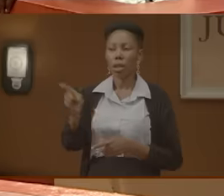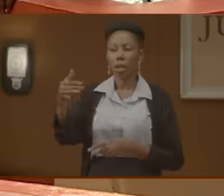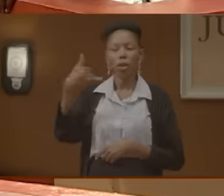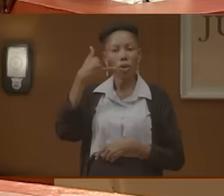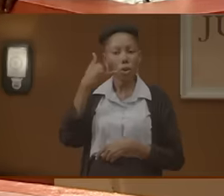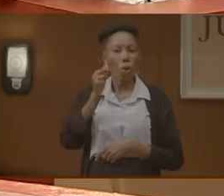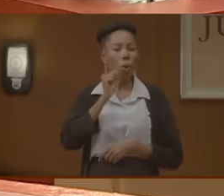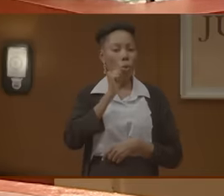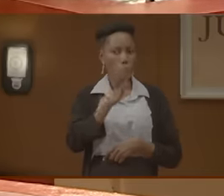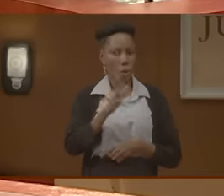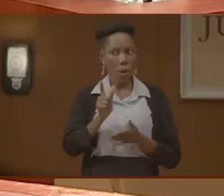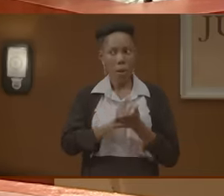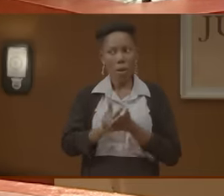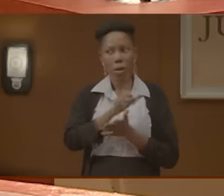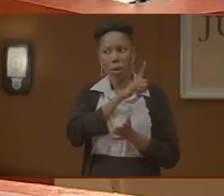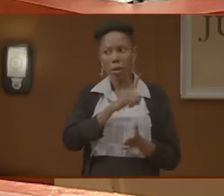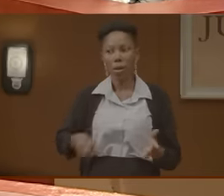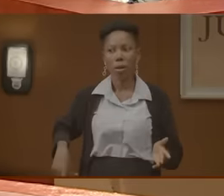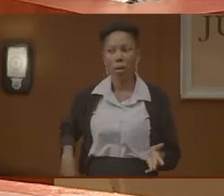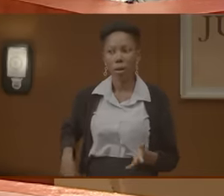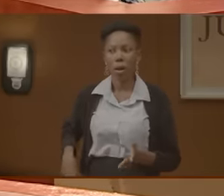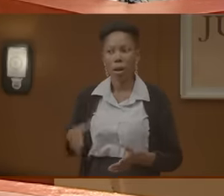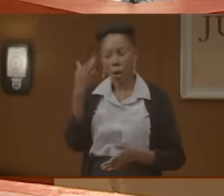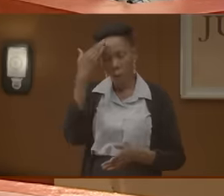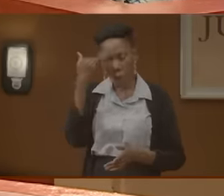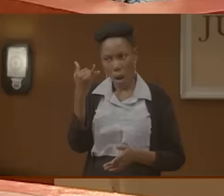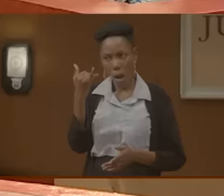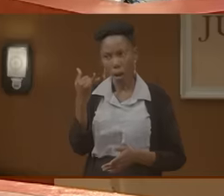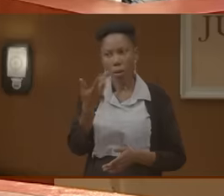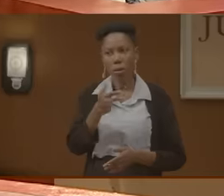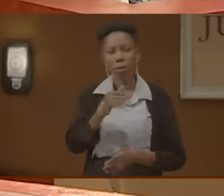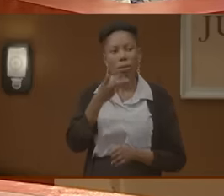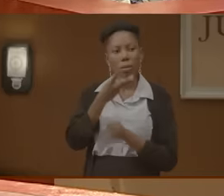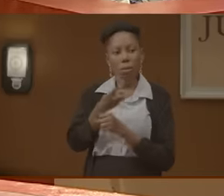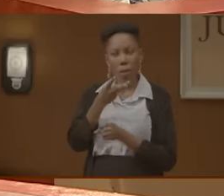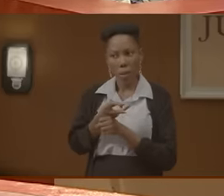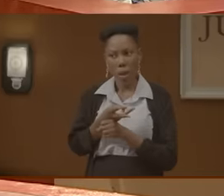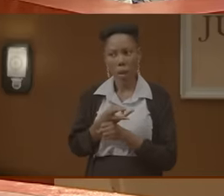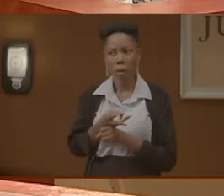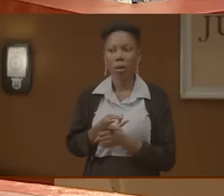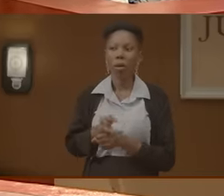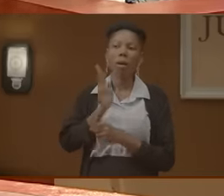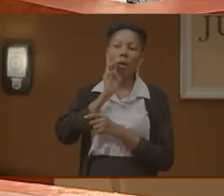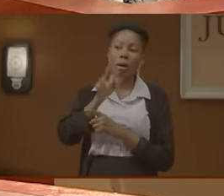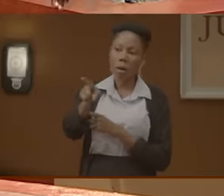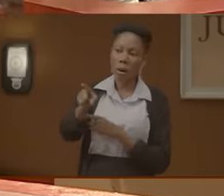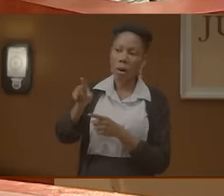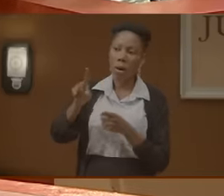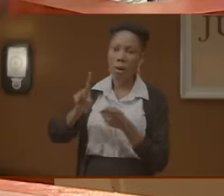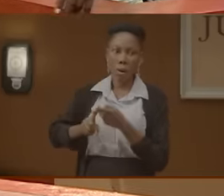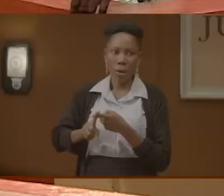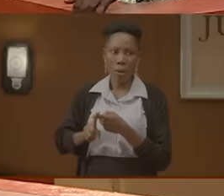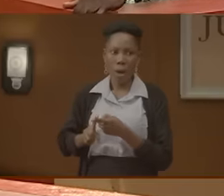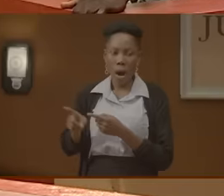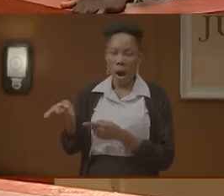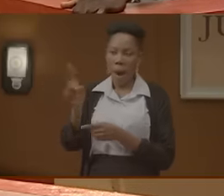Okay. The woman, because they like me more than anything, she even begging for her, for me to come back. You are talking about. They even begging. They lead that for